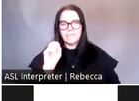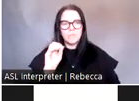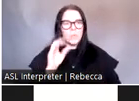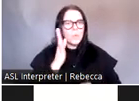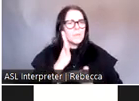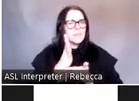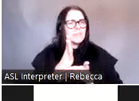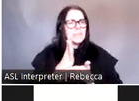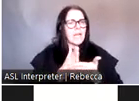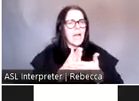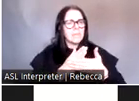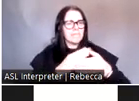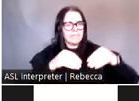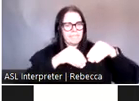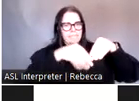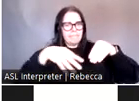some subtopics.